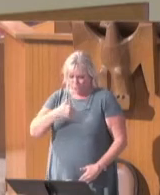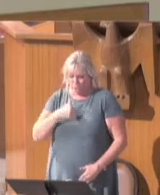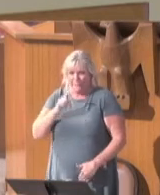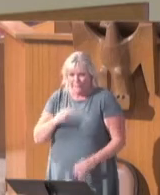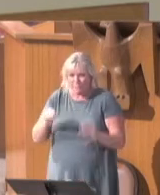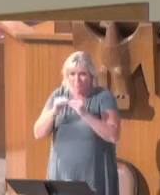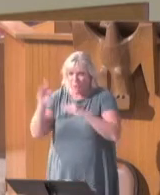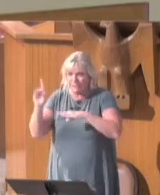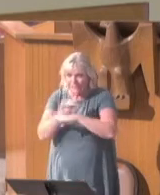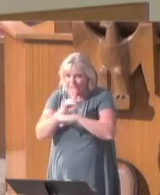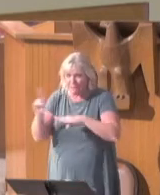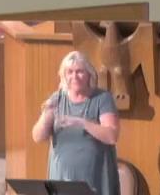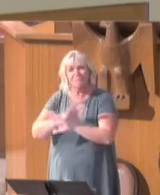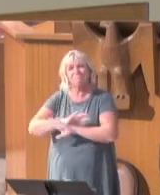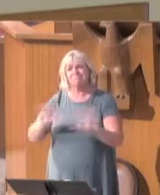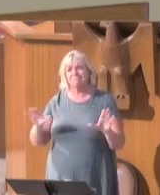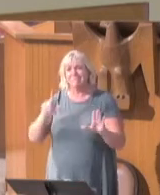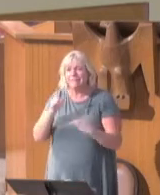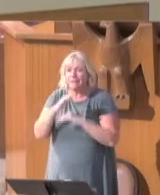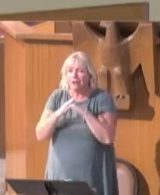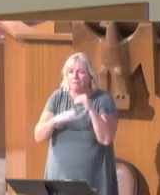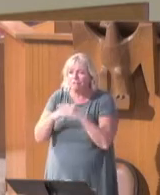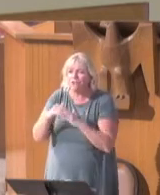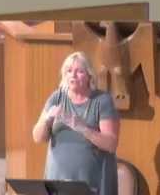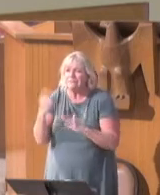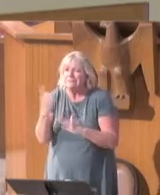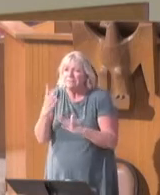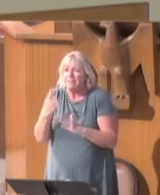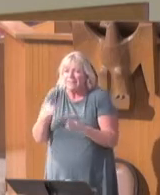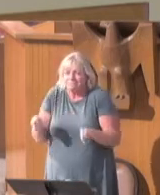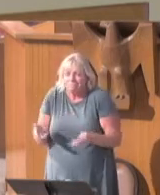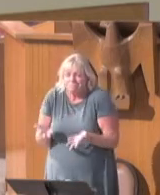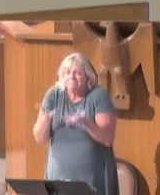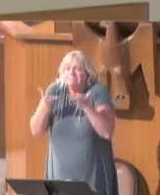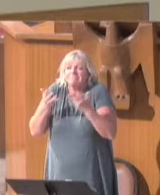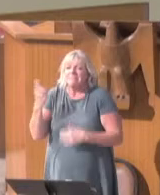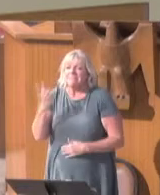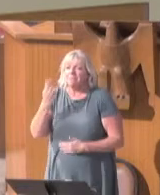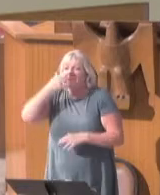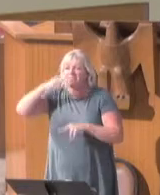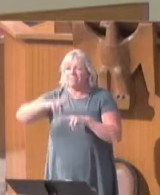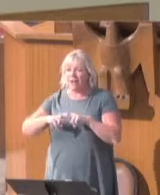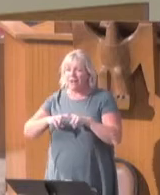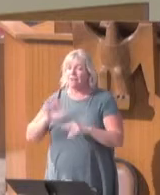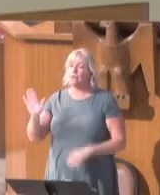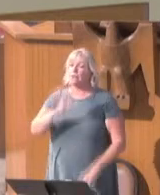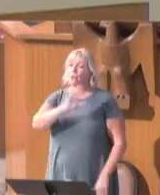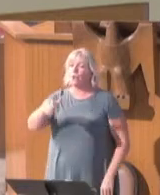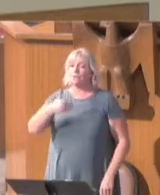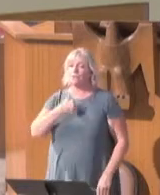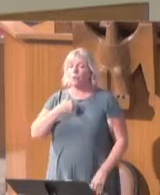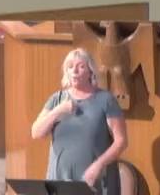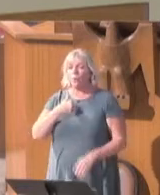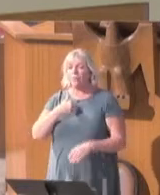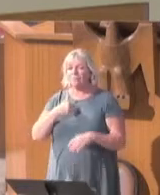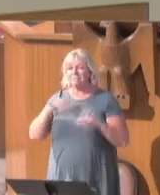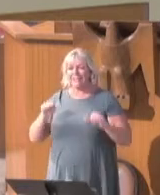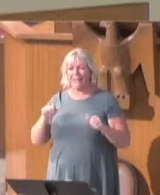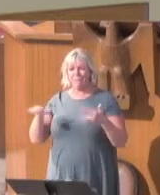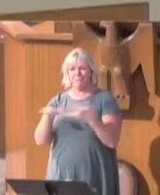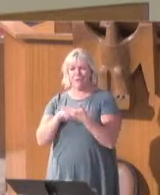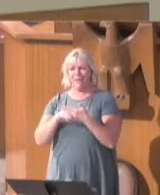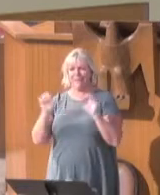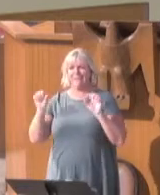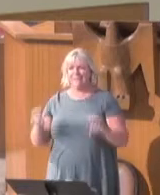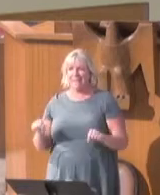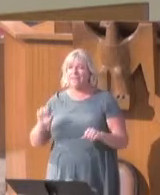but something comforting and nourishing, maybe even something fun. Give your soul a break. When